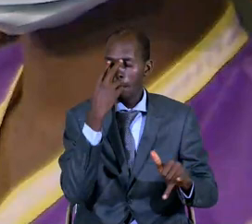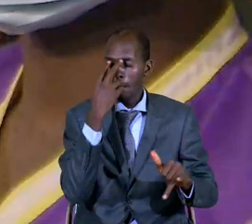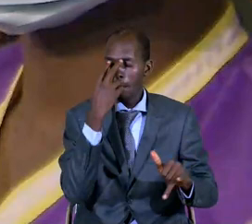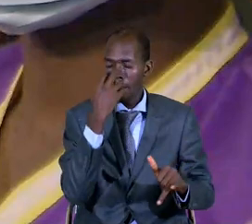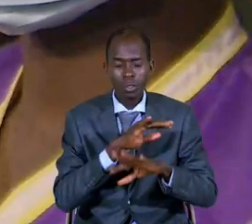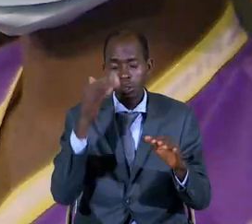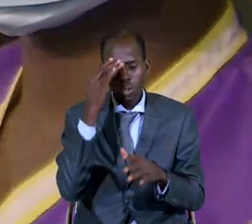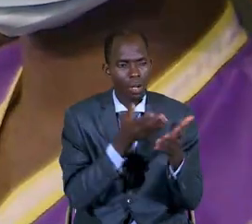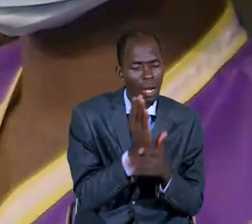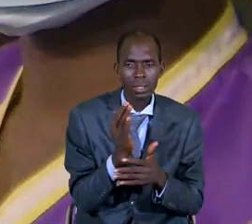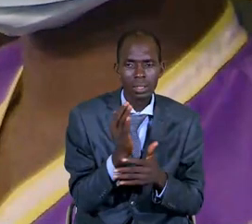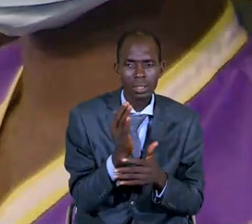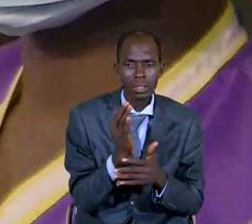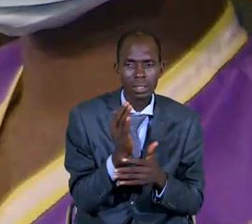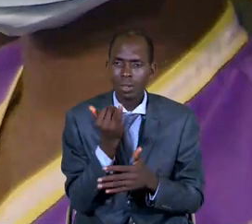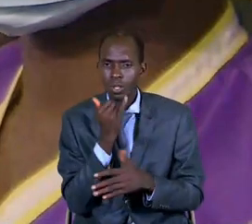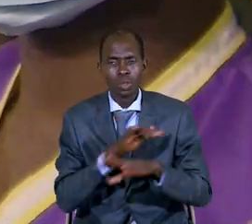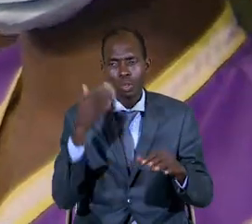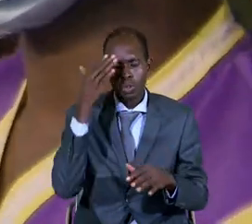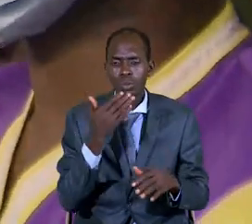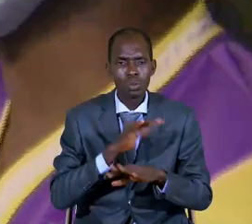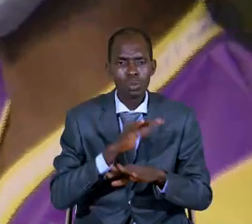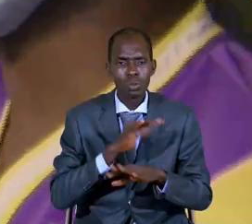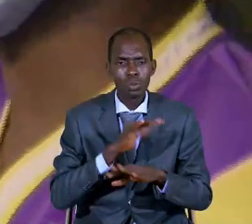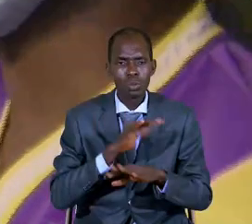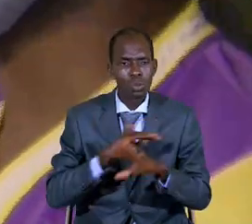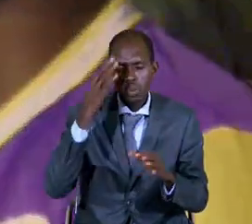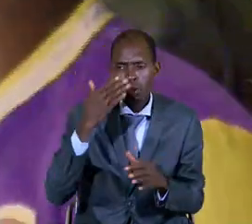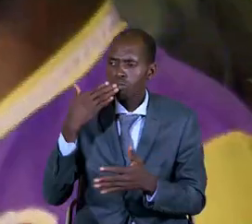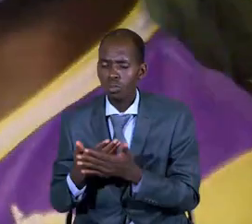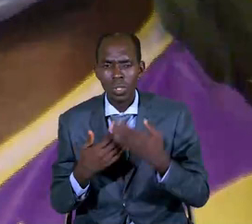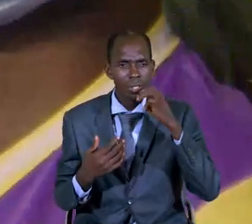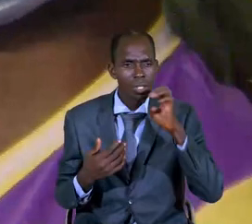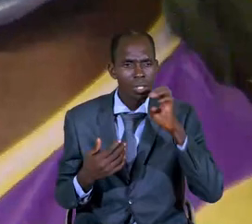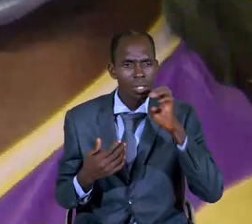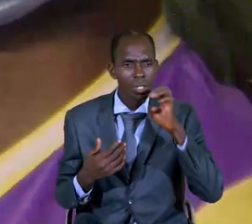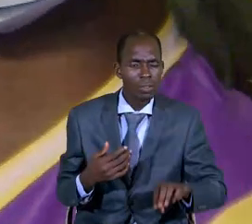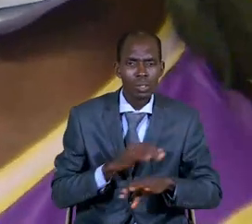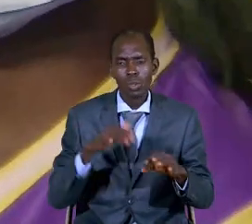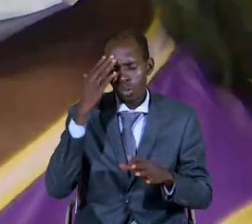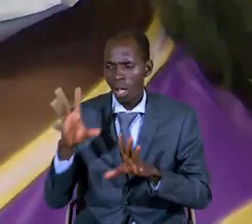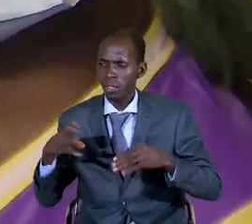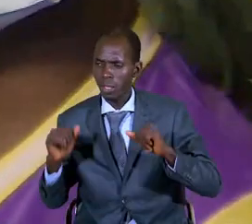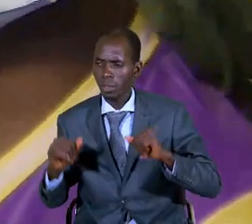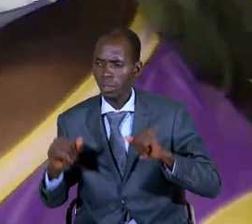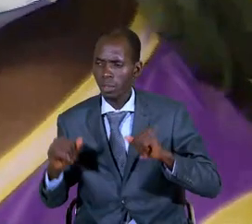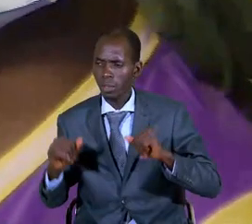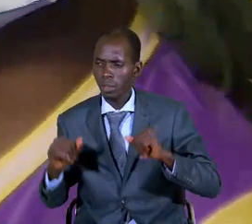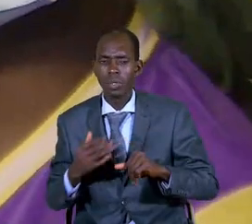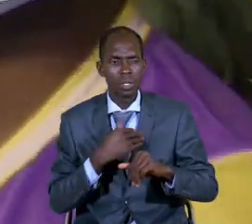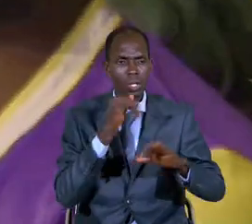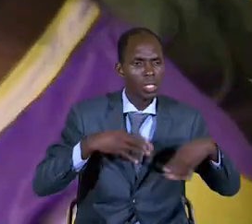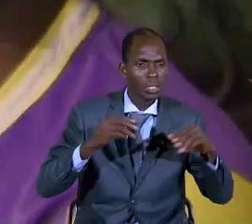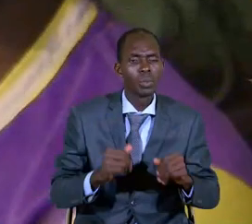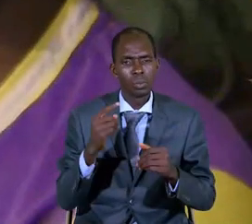between good and evil, between acceptable and unacceptable behavior.